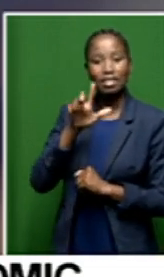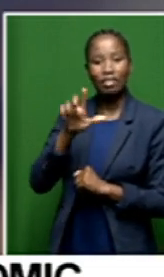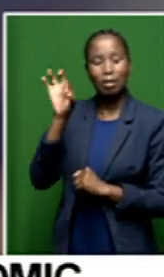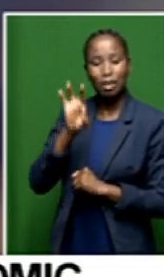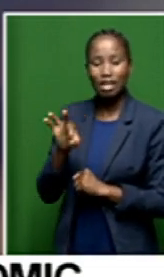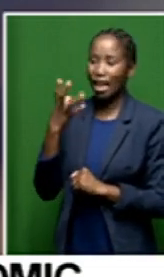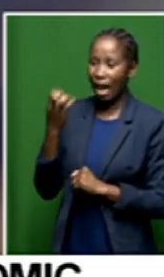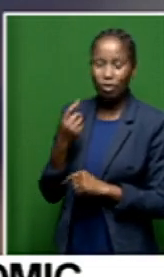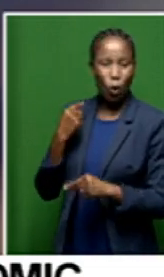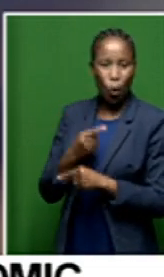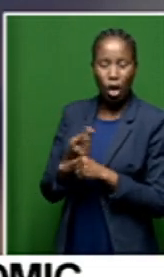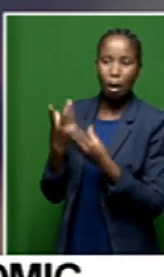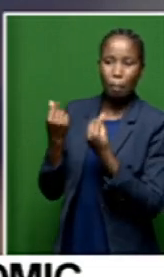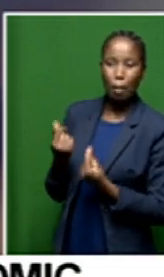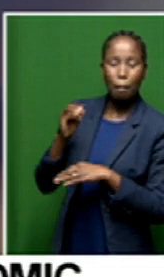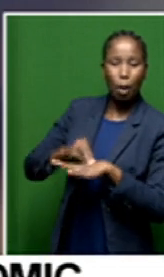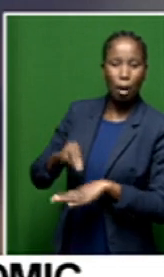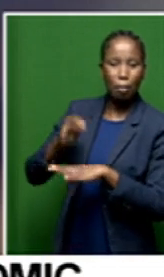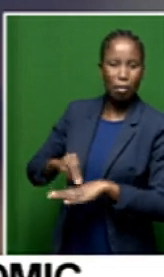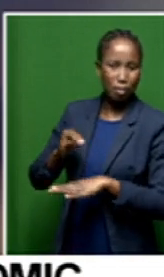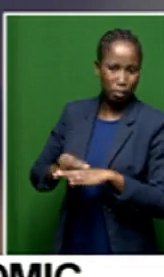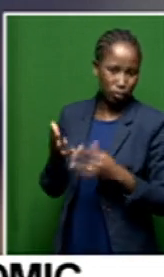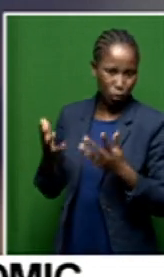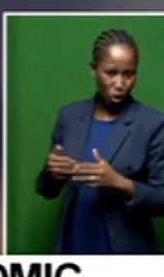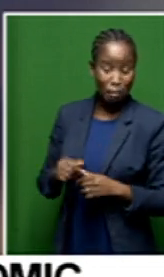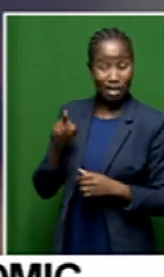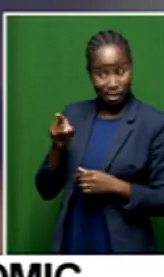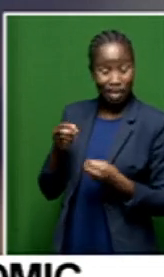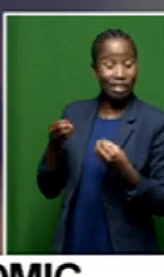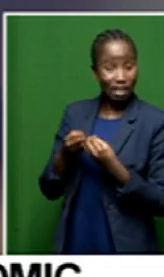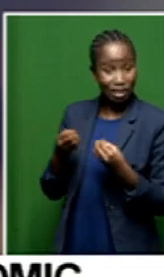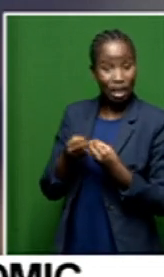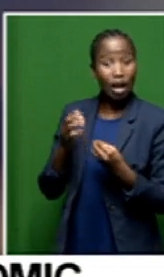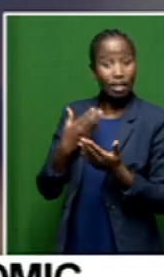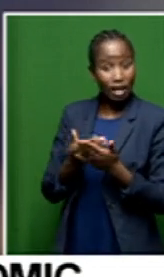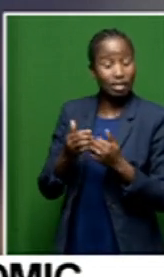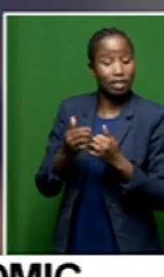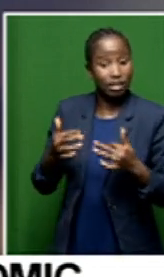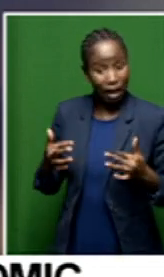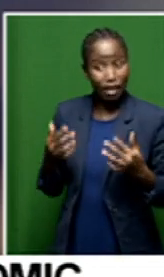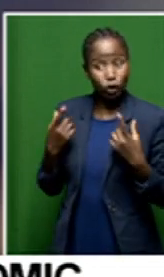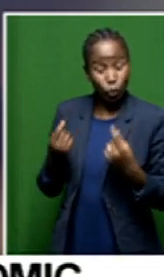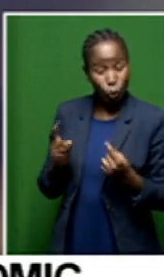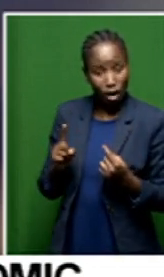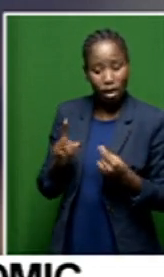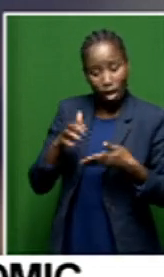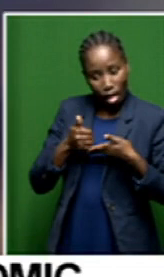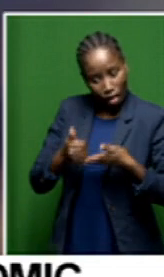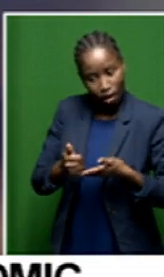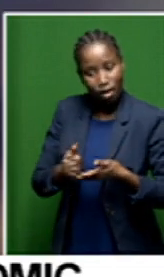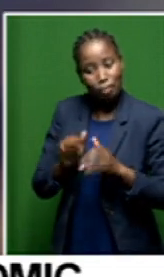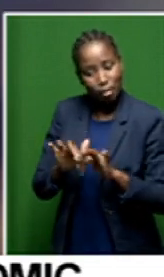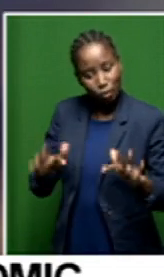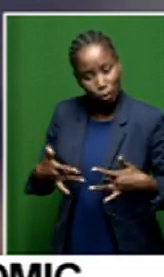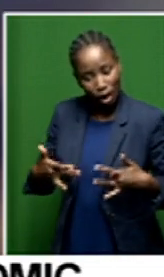financial management challenges? So these are all the things that will start to actually transform the lives of ordinary South Africans,